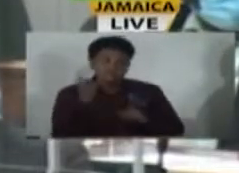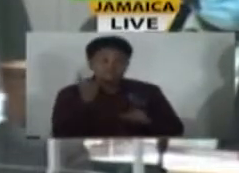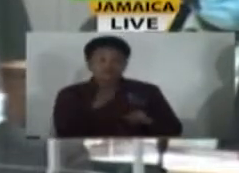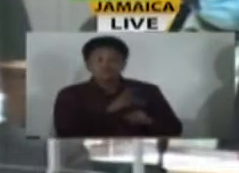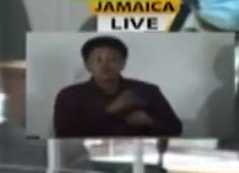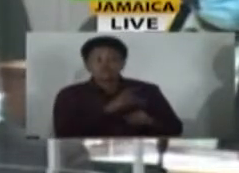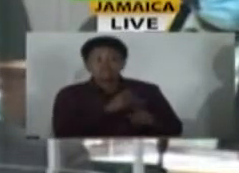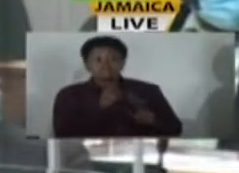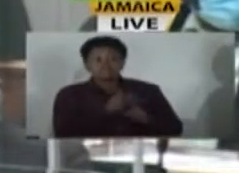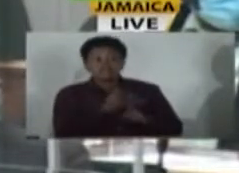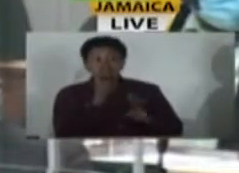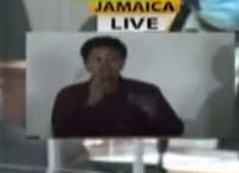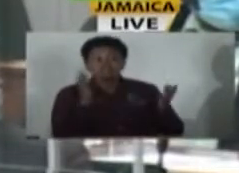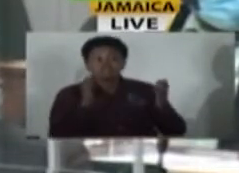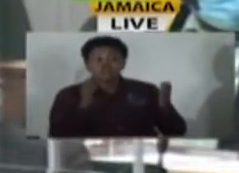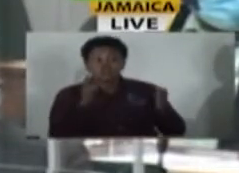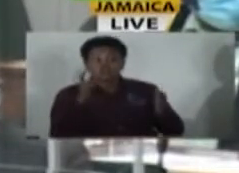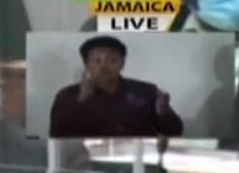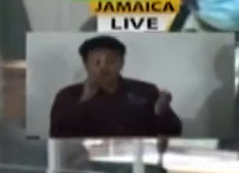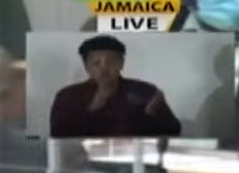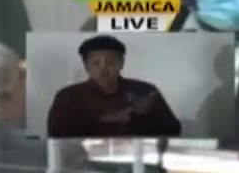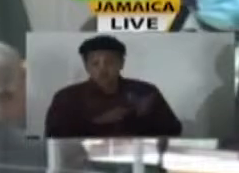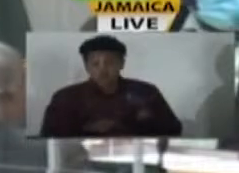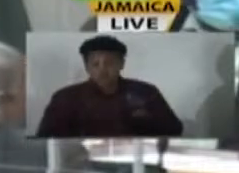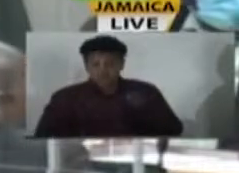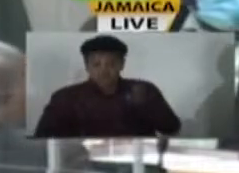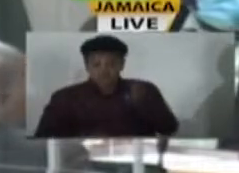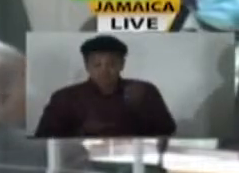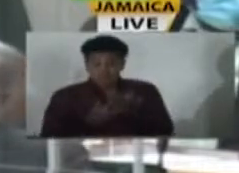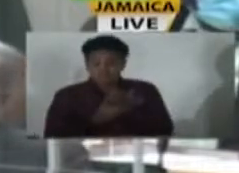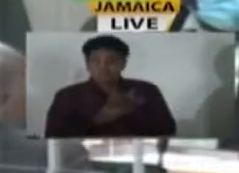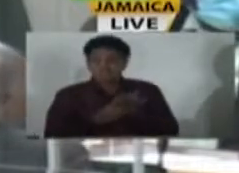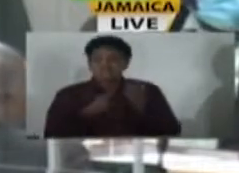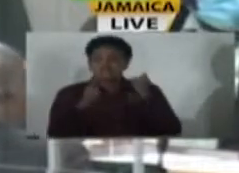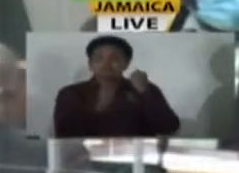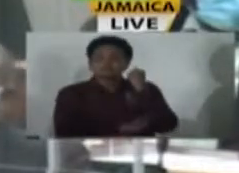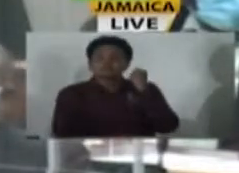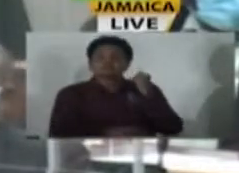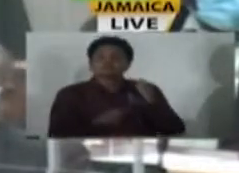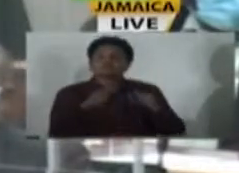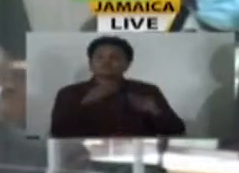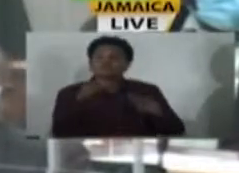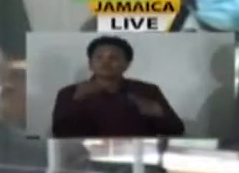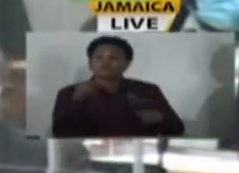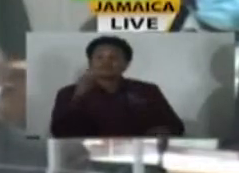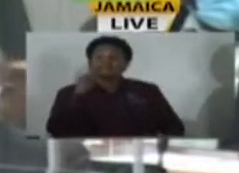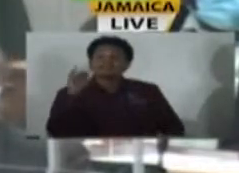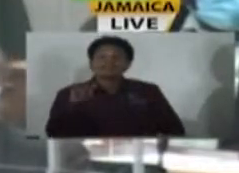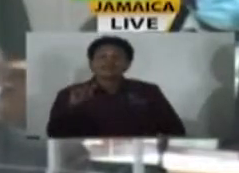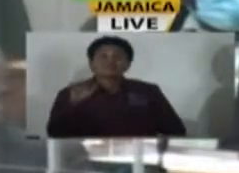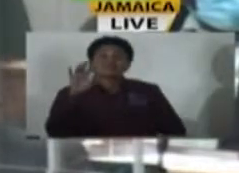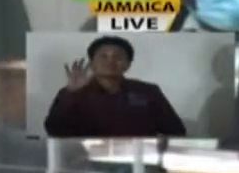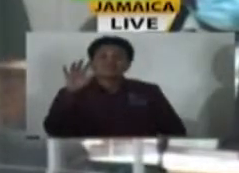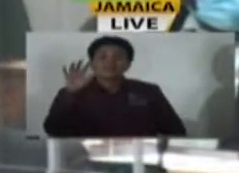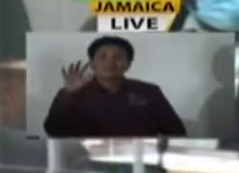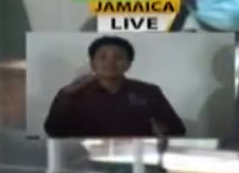police serve you a notice, the fixed penalty, Madam Speaker, is